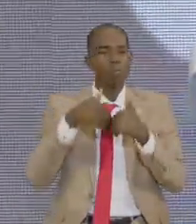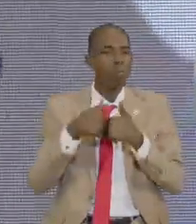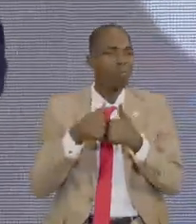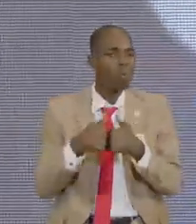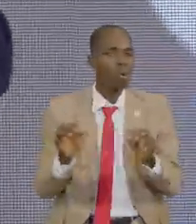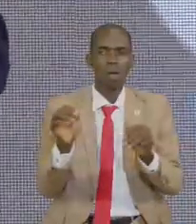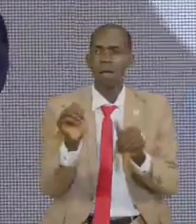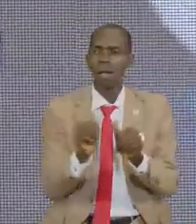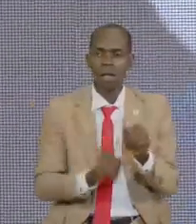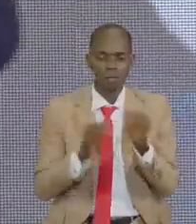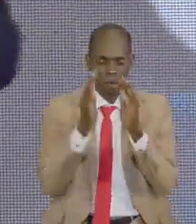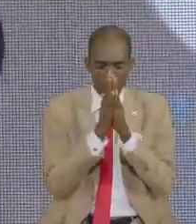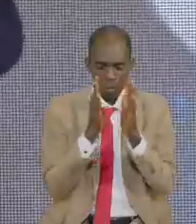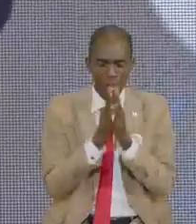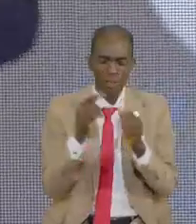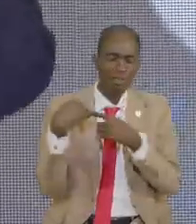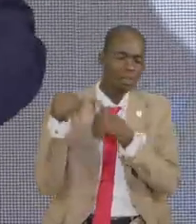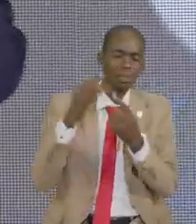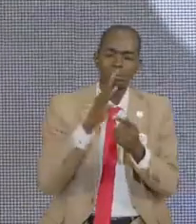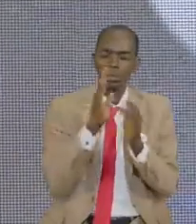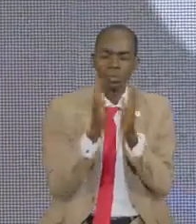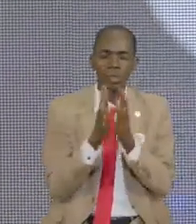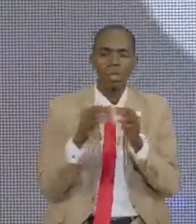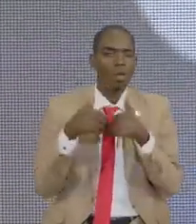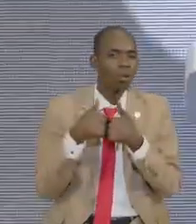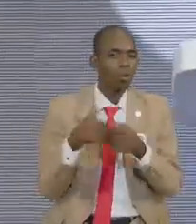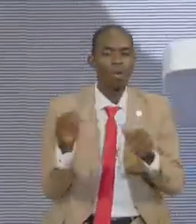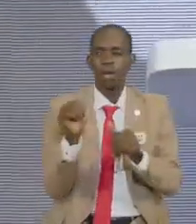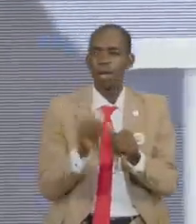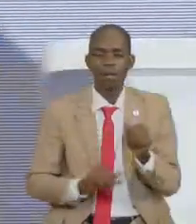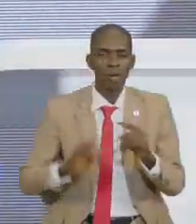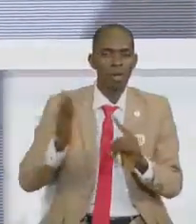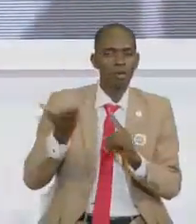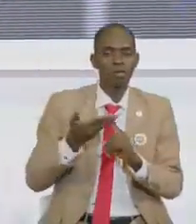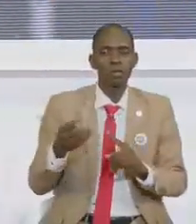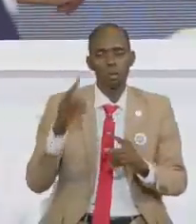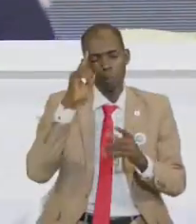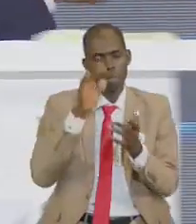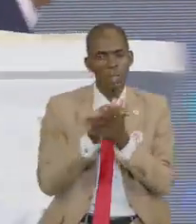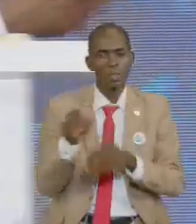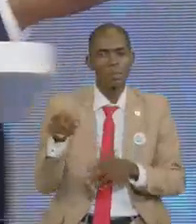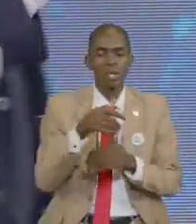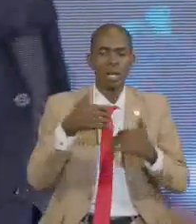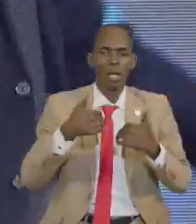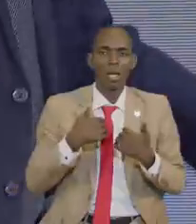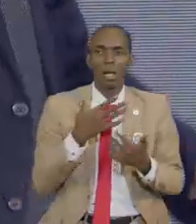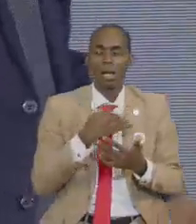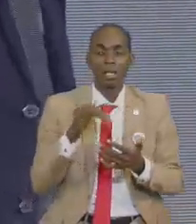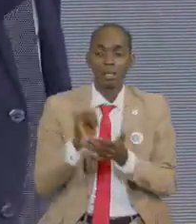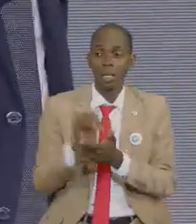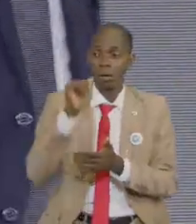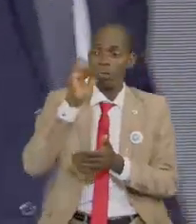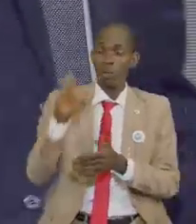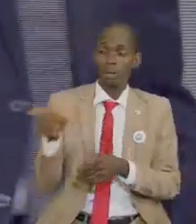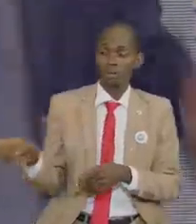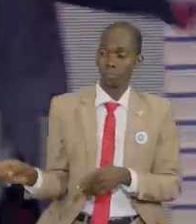they ever prayed, they lose every conviction they ever had, and the woman is the only